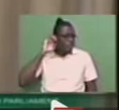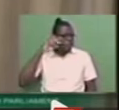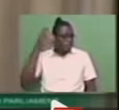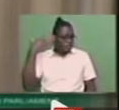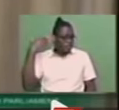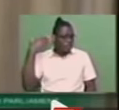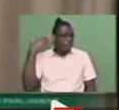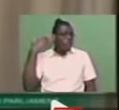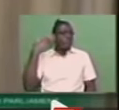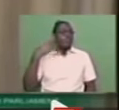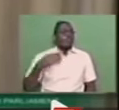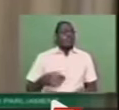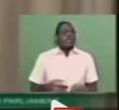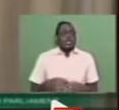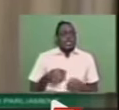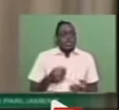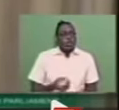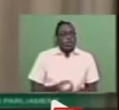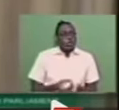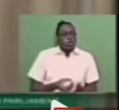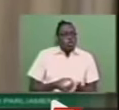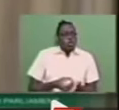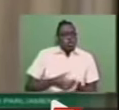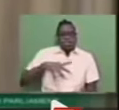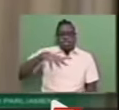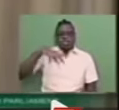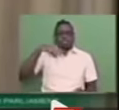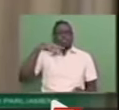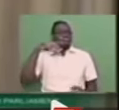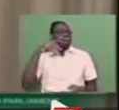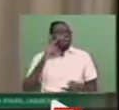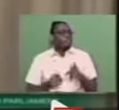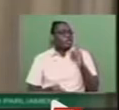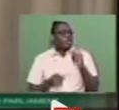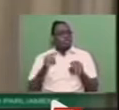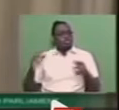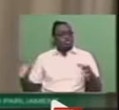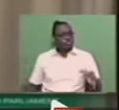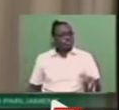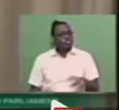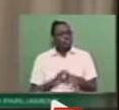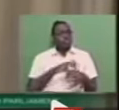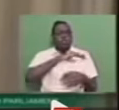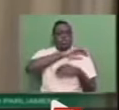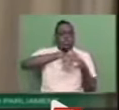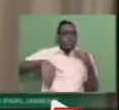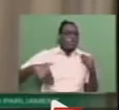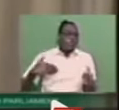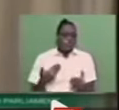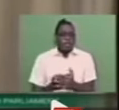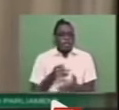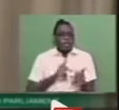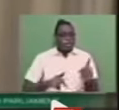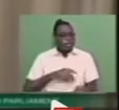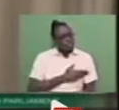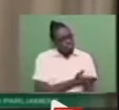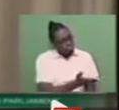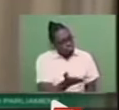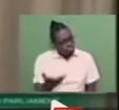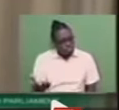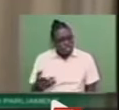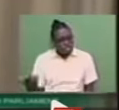to all the citizens of the nation. And that is how, with Texaco, that he bought it over and made it into a